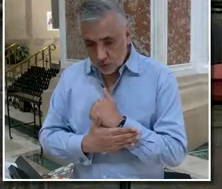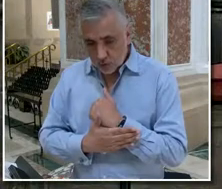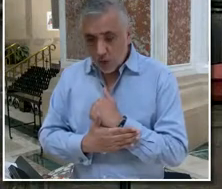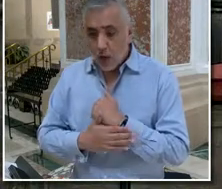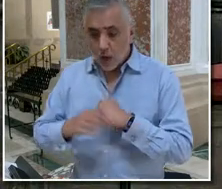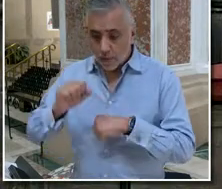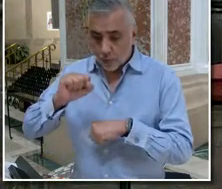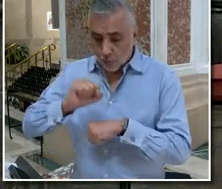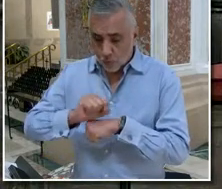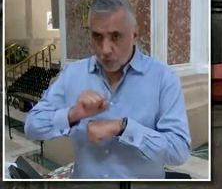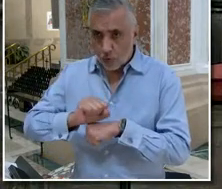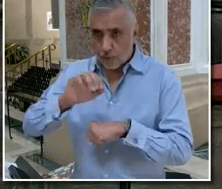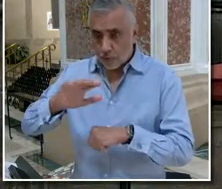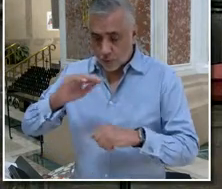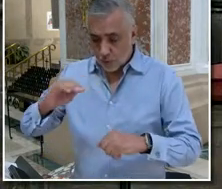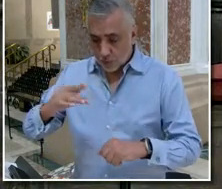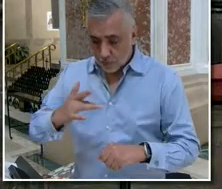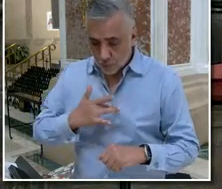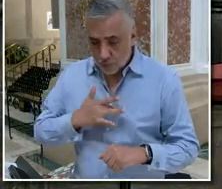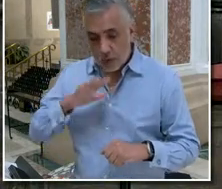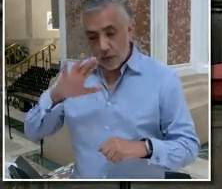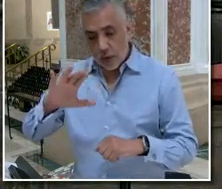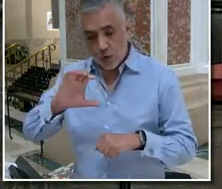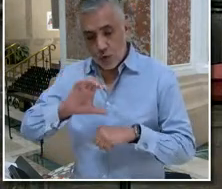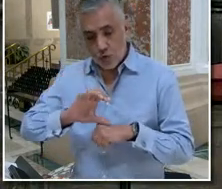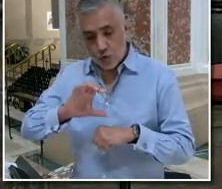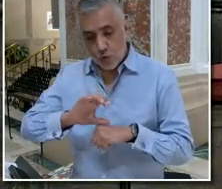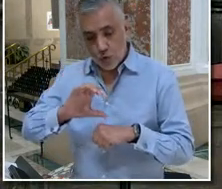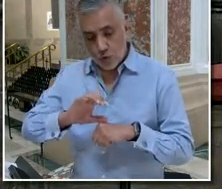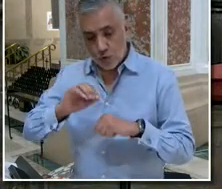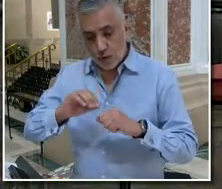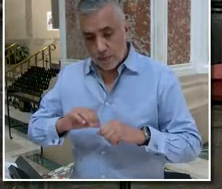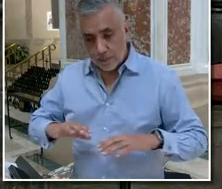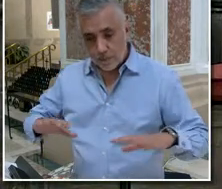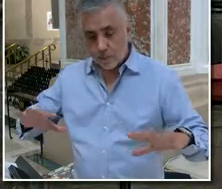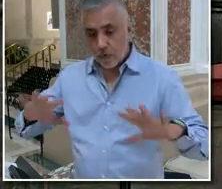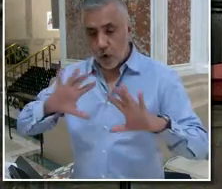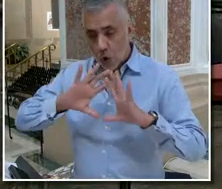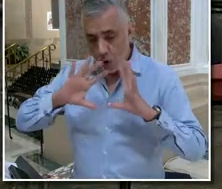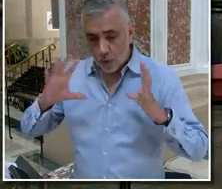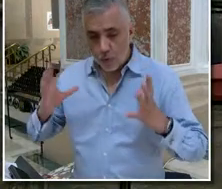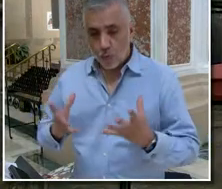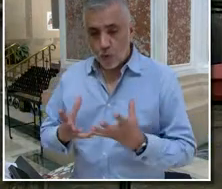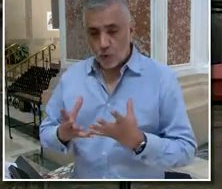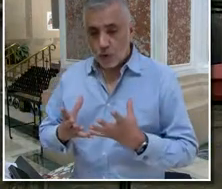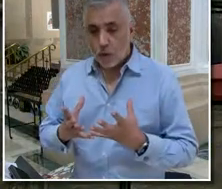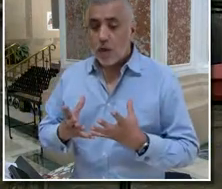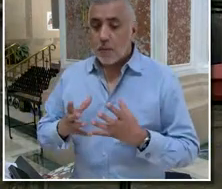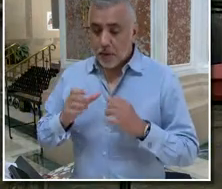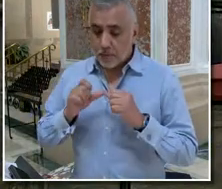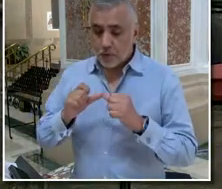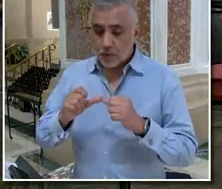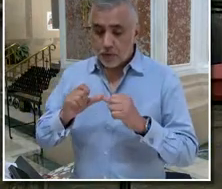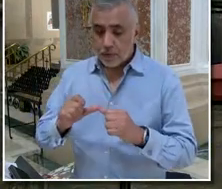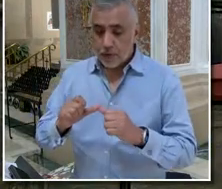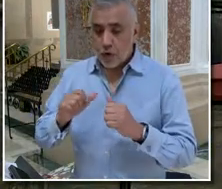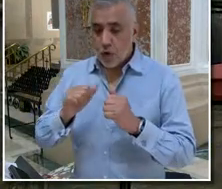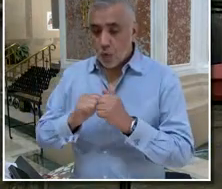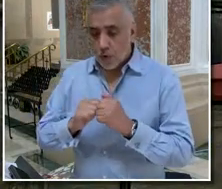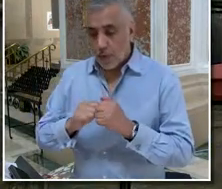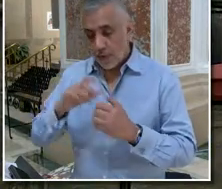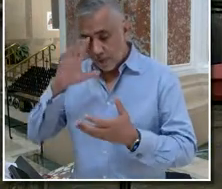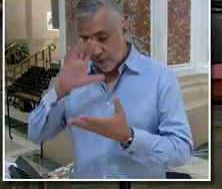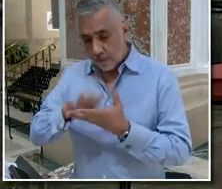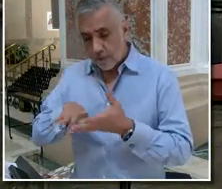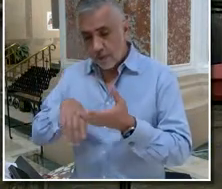works of your mercy that your church spread throughout all the world. May persevere with steadfast